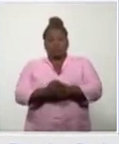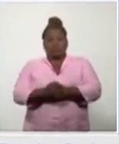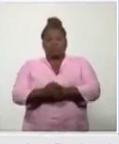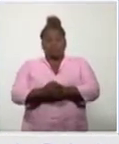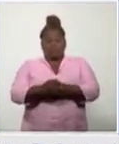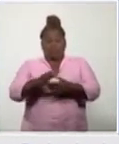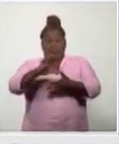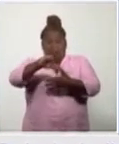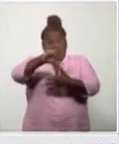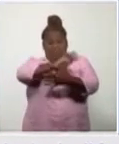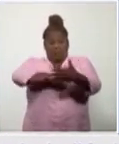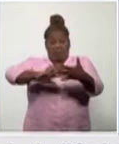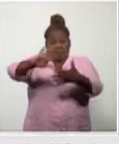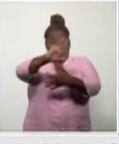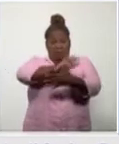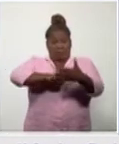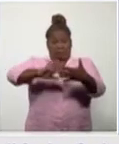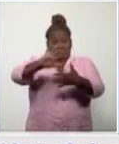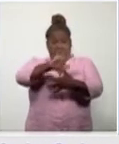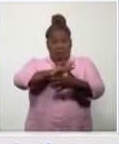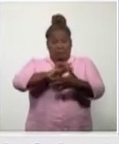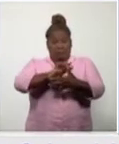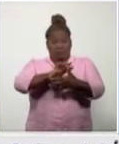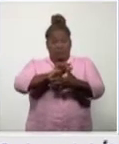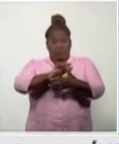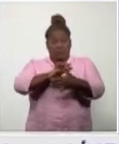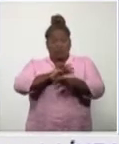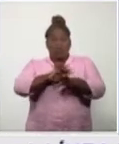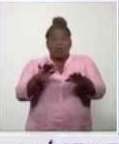Americas, after diagnosing